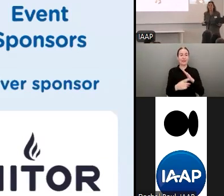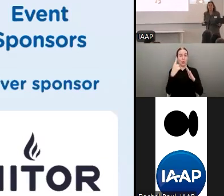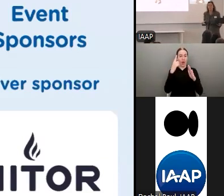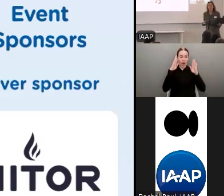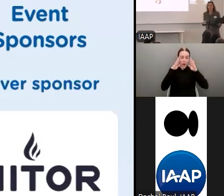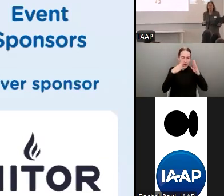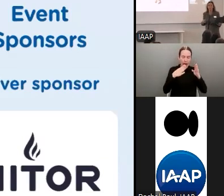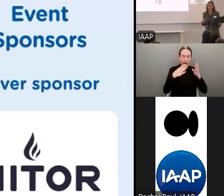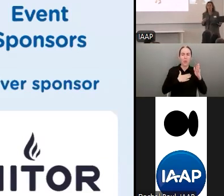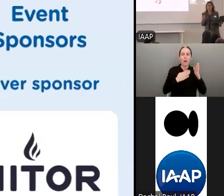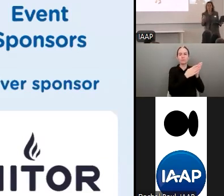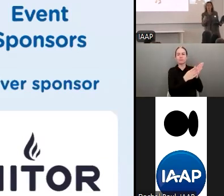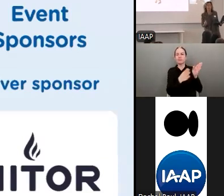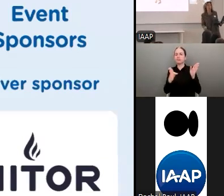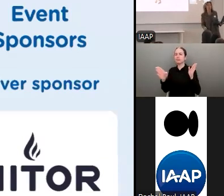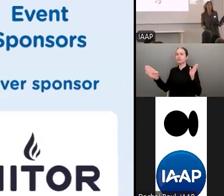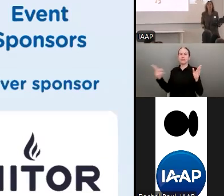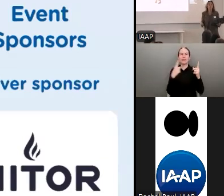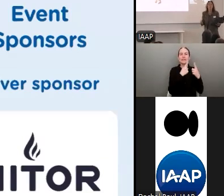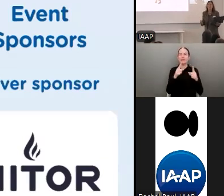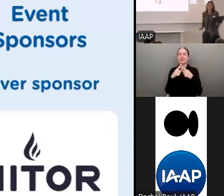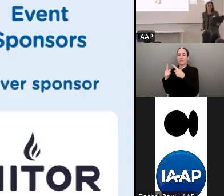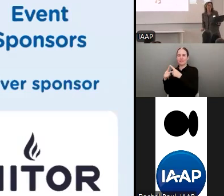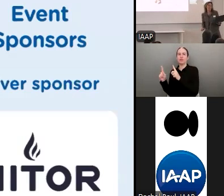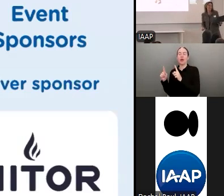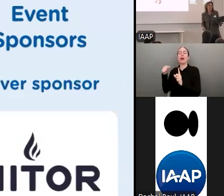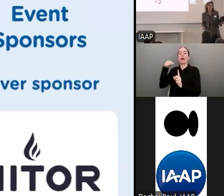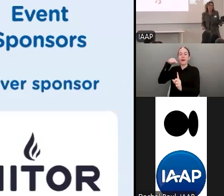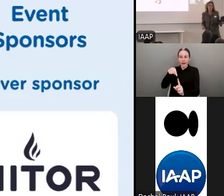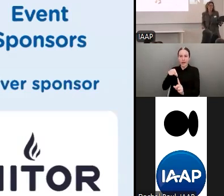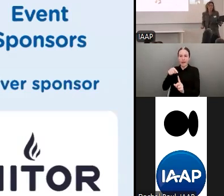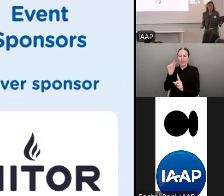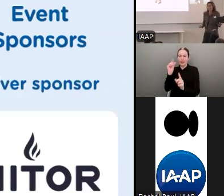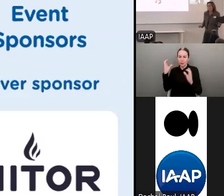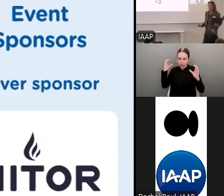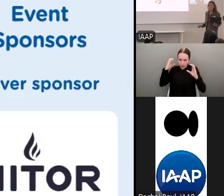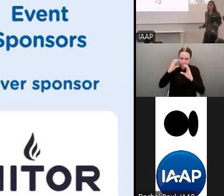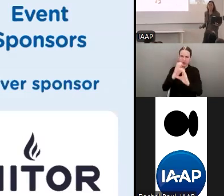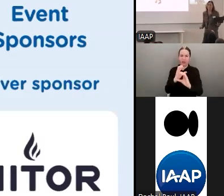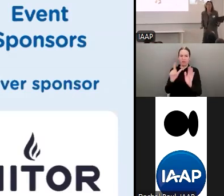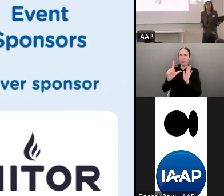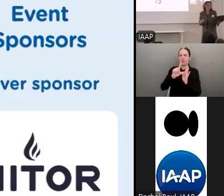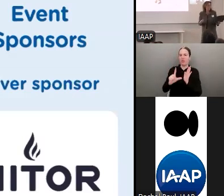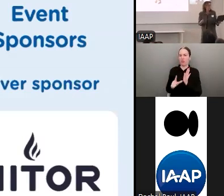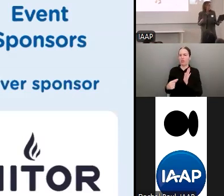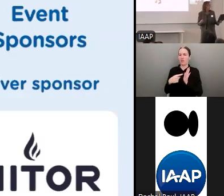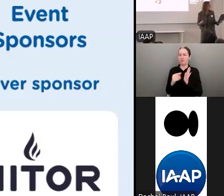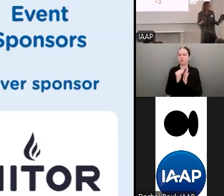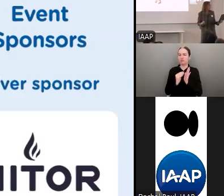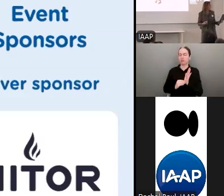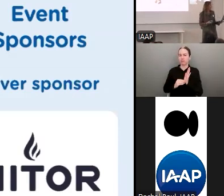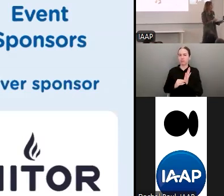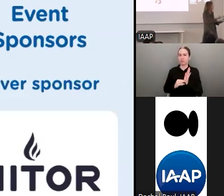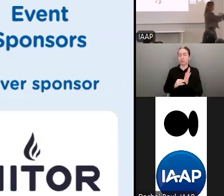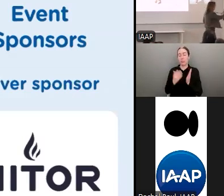mentioned before. And now we will go into the legal part. And why do we do that? Laws are boring. Why do we want that? Well, it's a